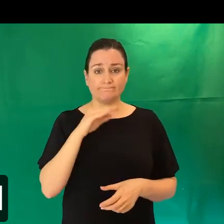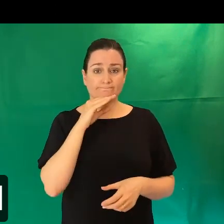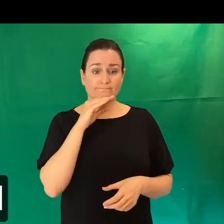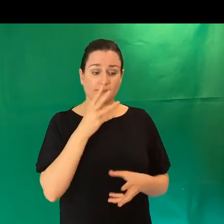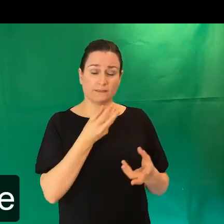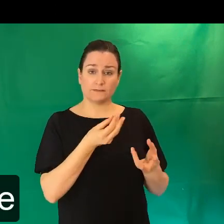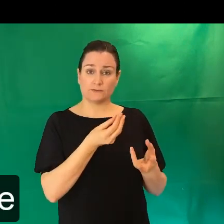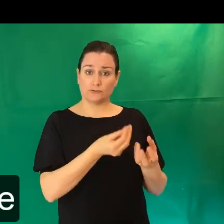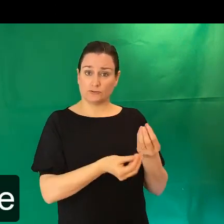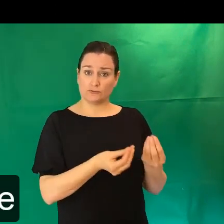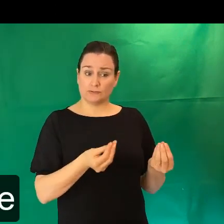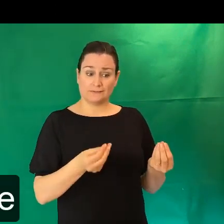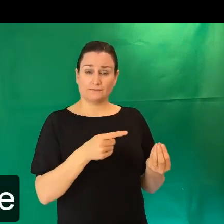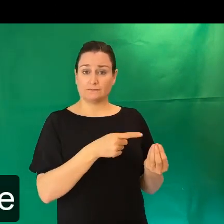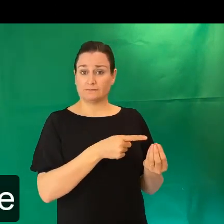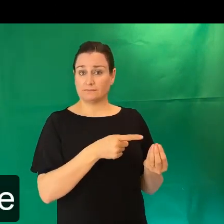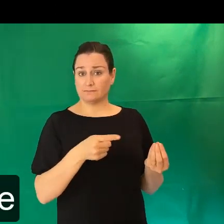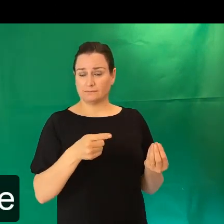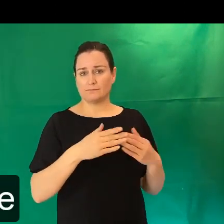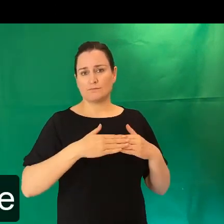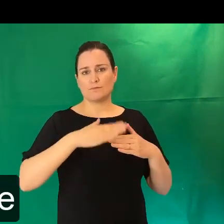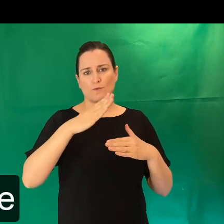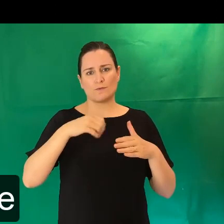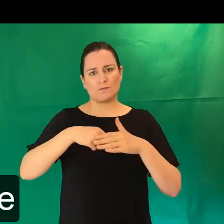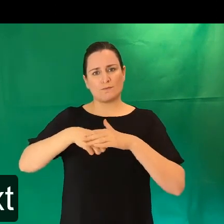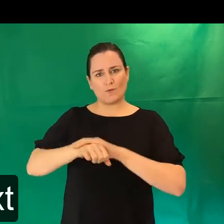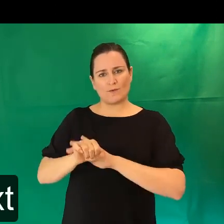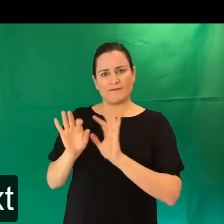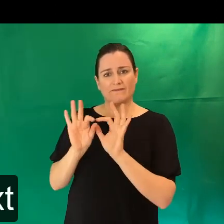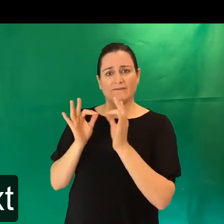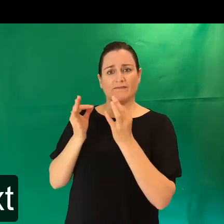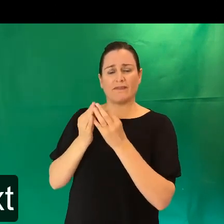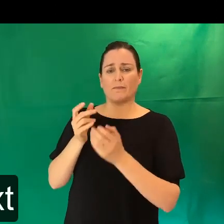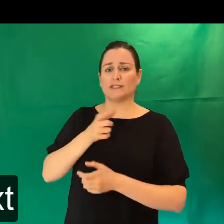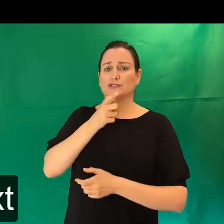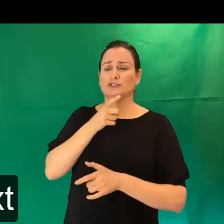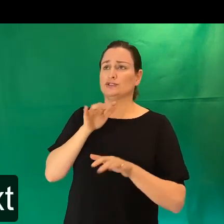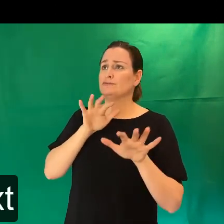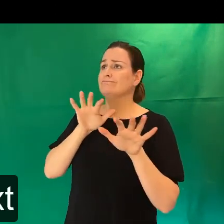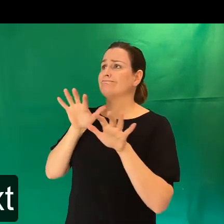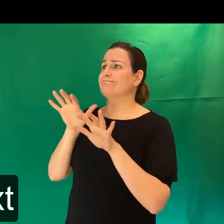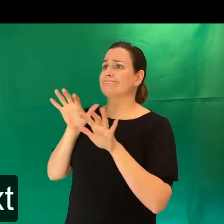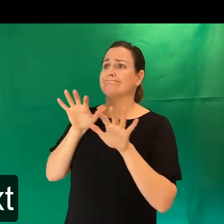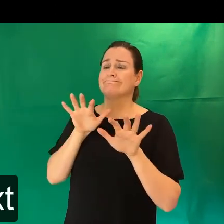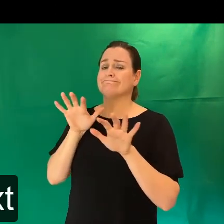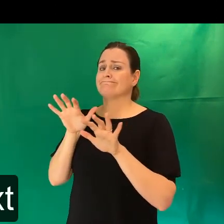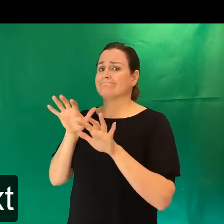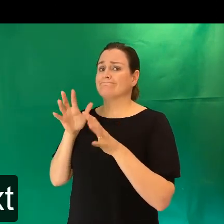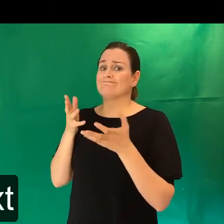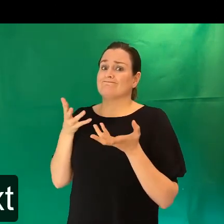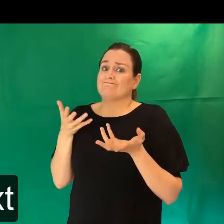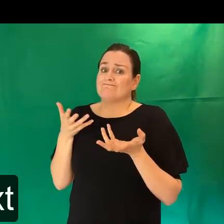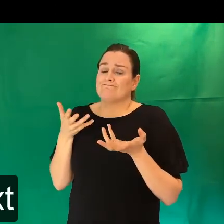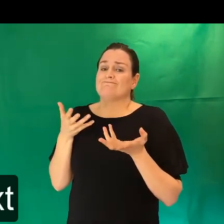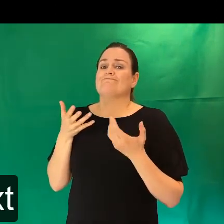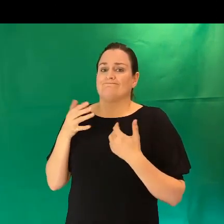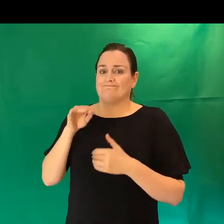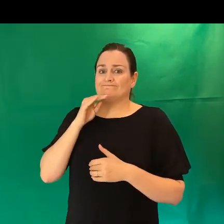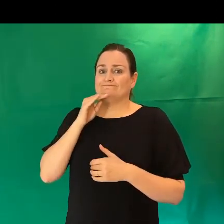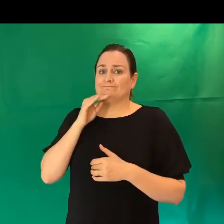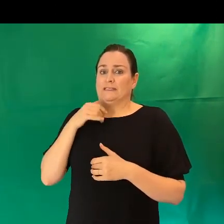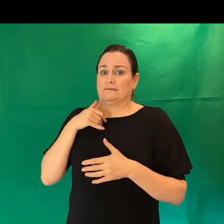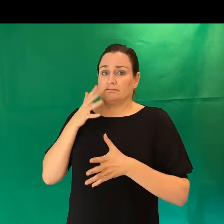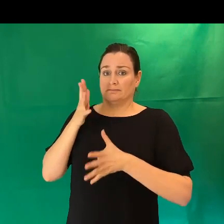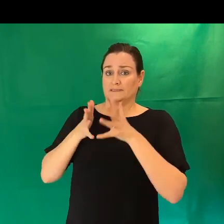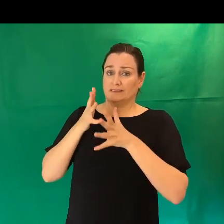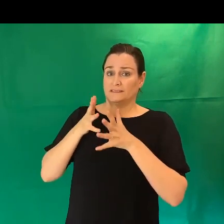children will, as we said before, 95% of children are born into hearing families. The context in